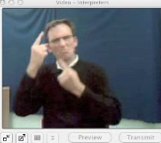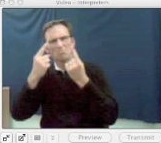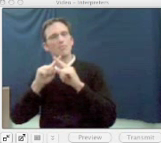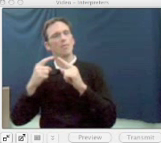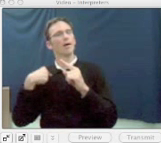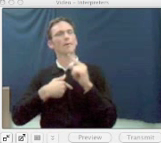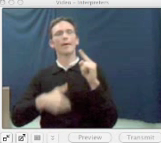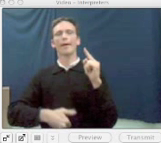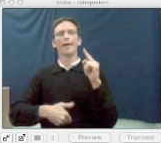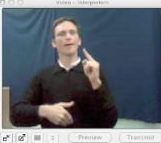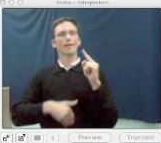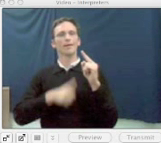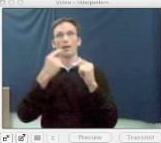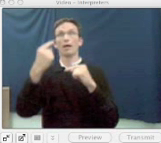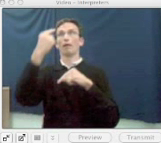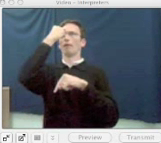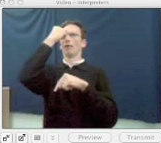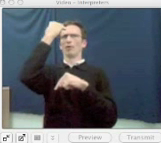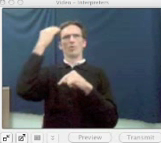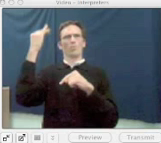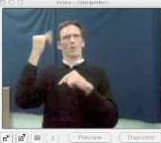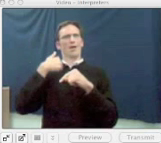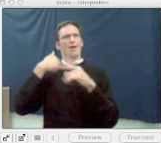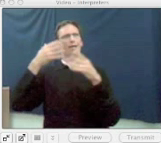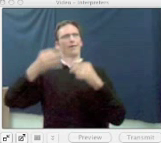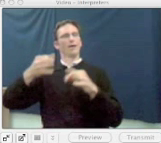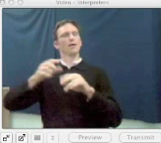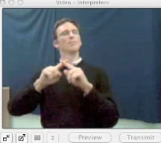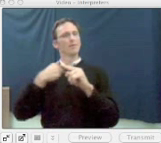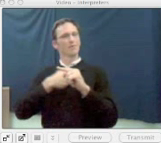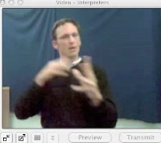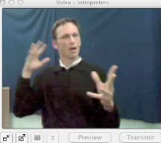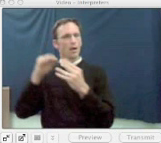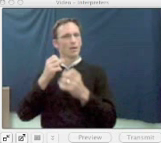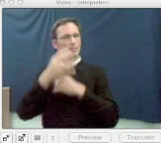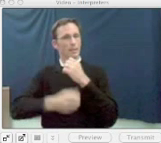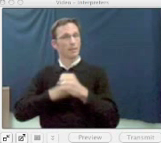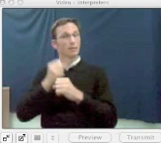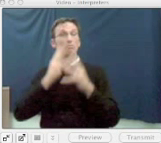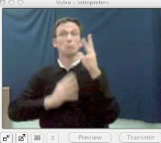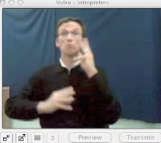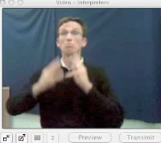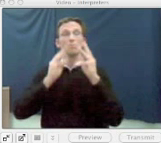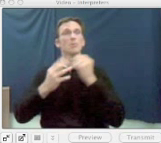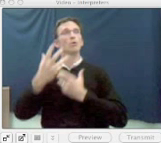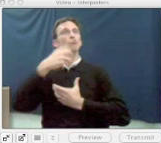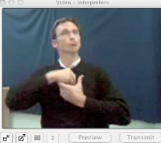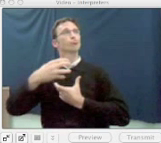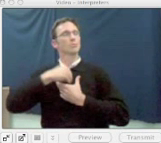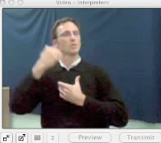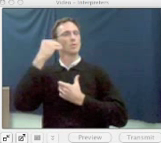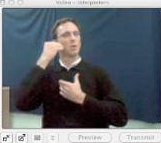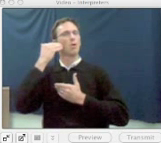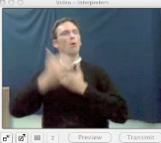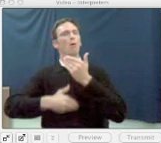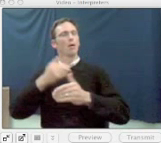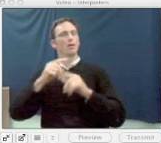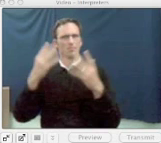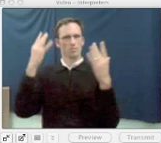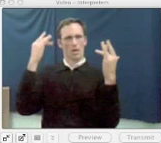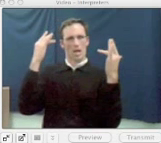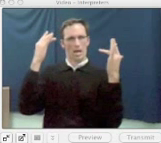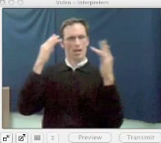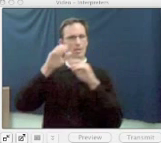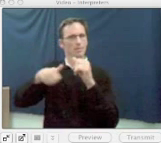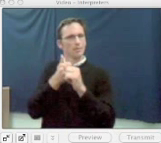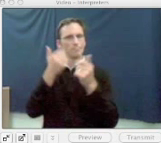that we've gained that intuition over years of experience. I'm suggesting if interpreting is a practice profession, part of